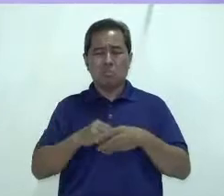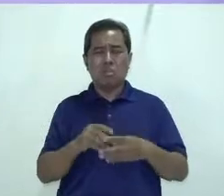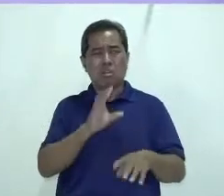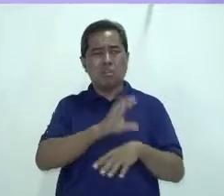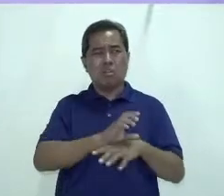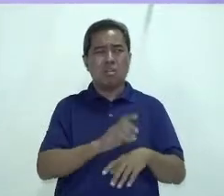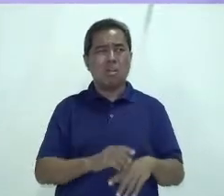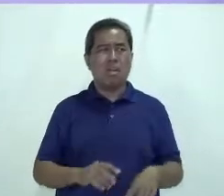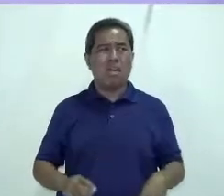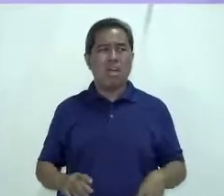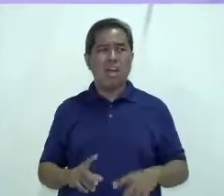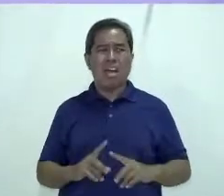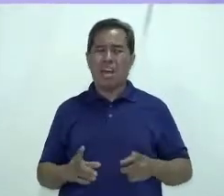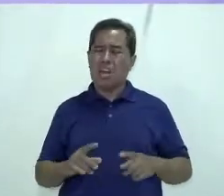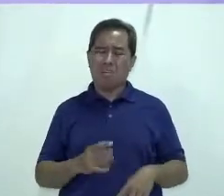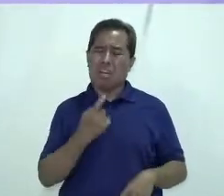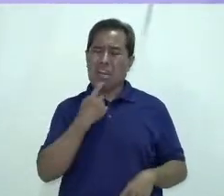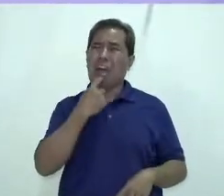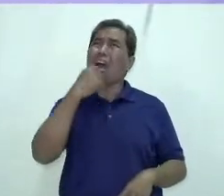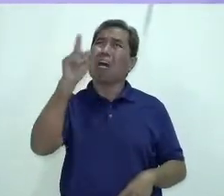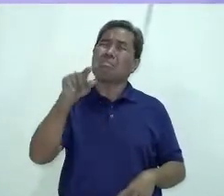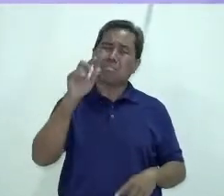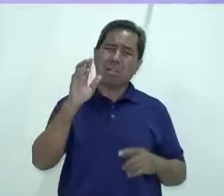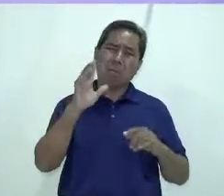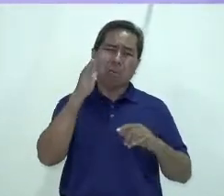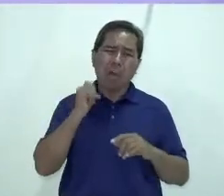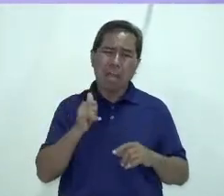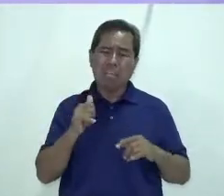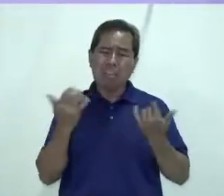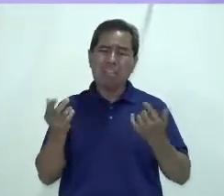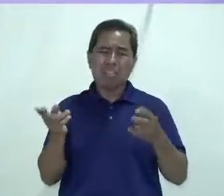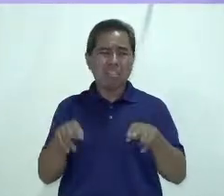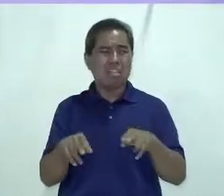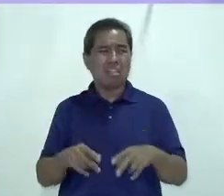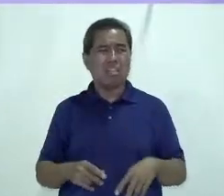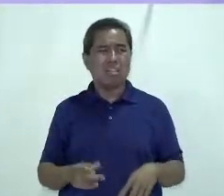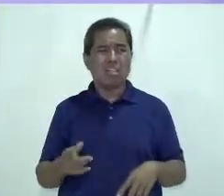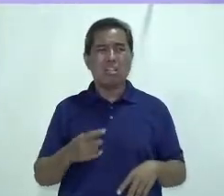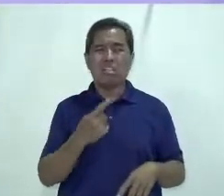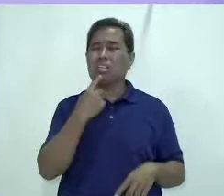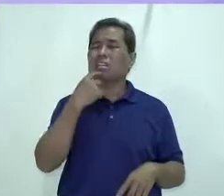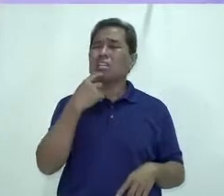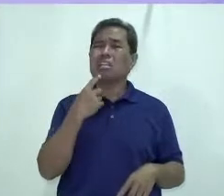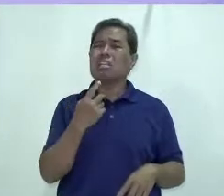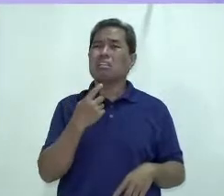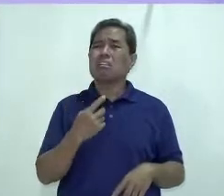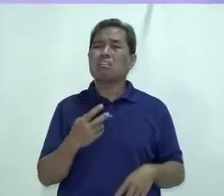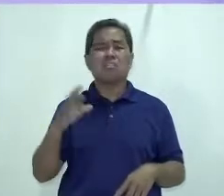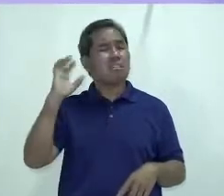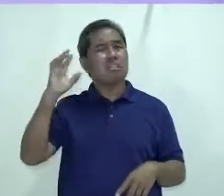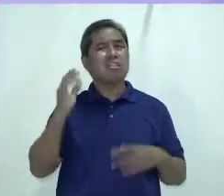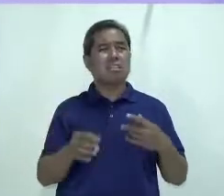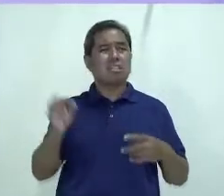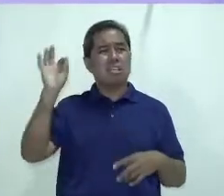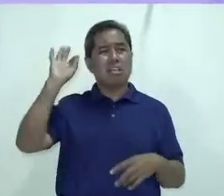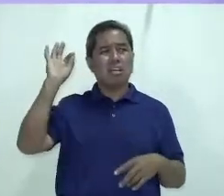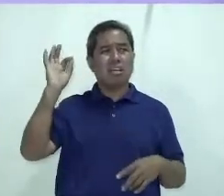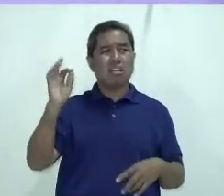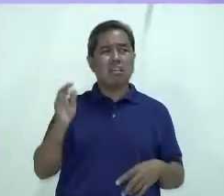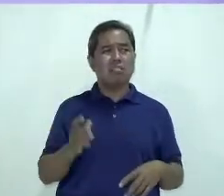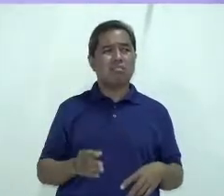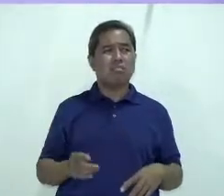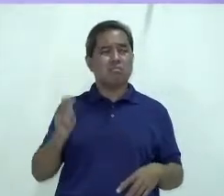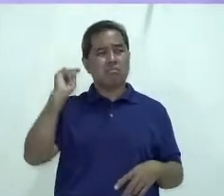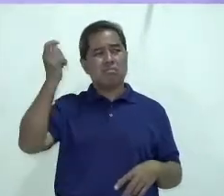And that could cause us to ask God, why? But you would hear in his testimony that despite all those things, it took time to